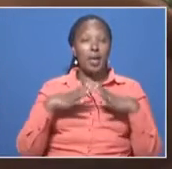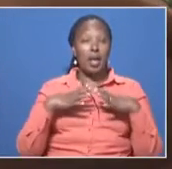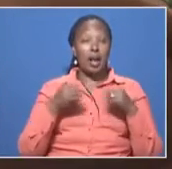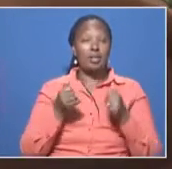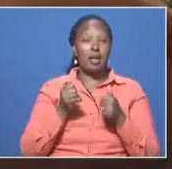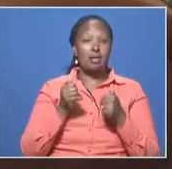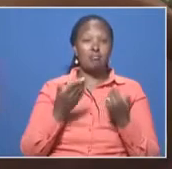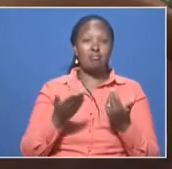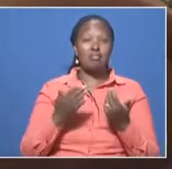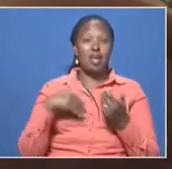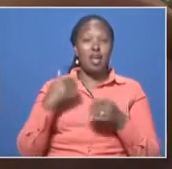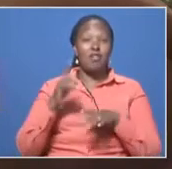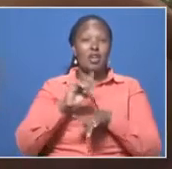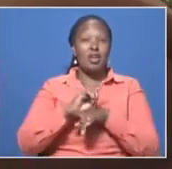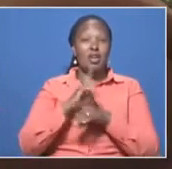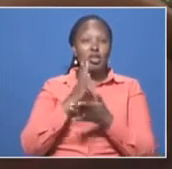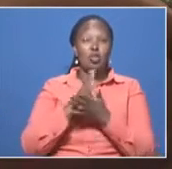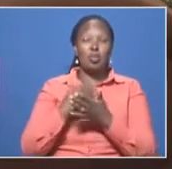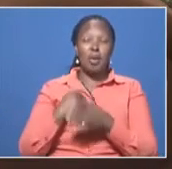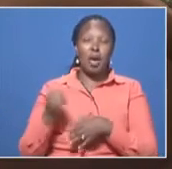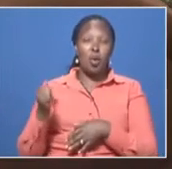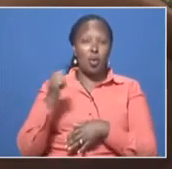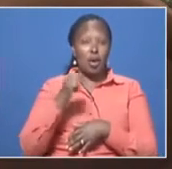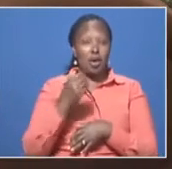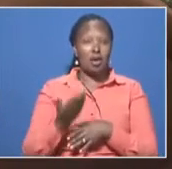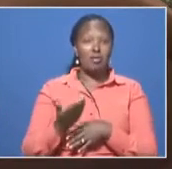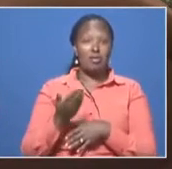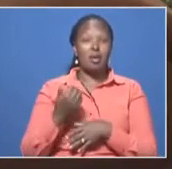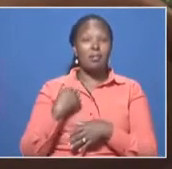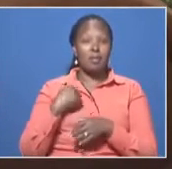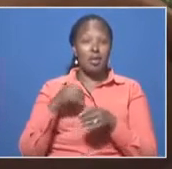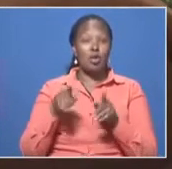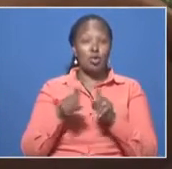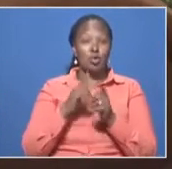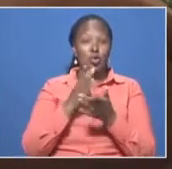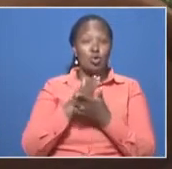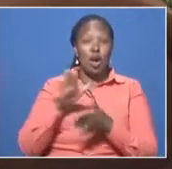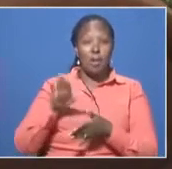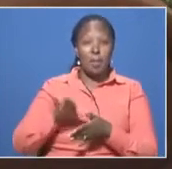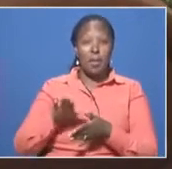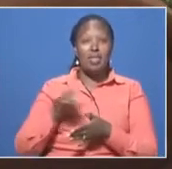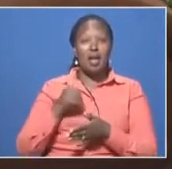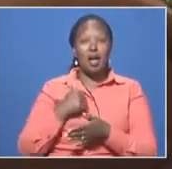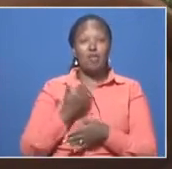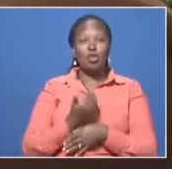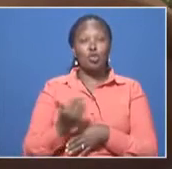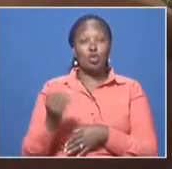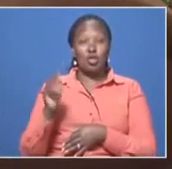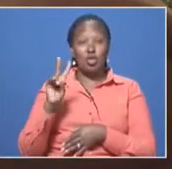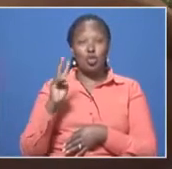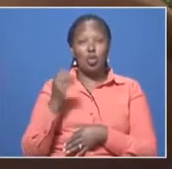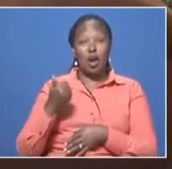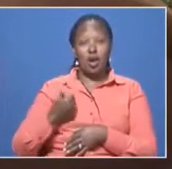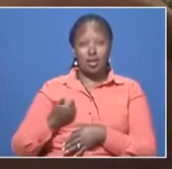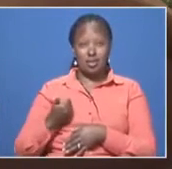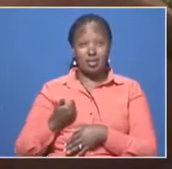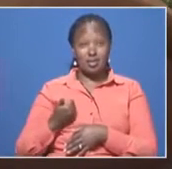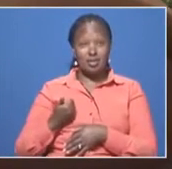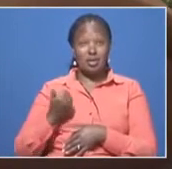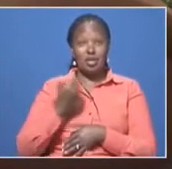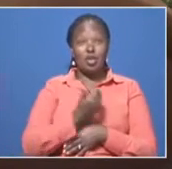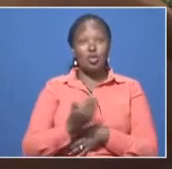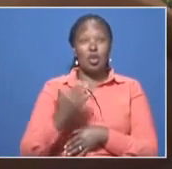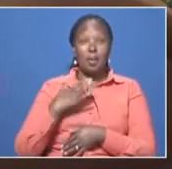The routine is, of course, you wake up. I'm still a mother. Yeah. Two girls, yeah. My